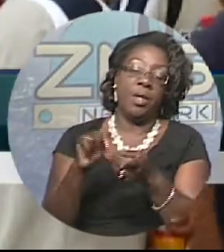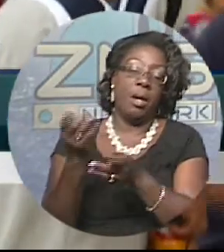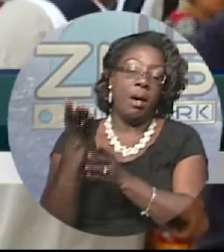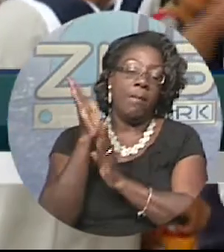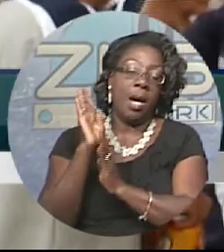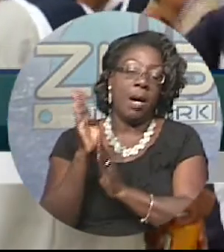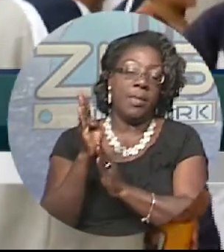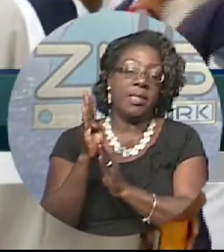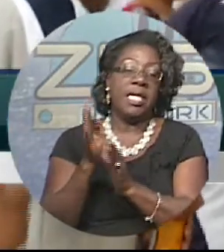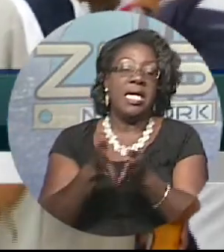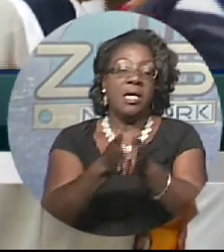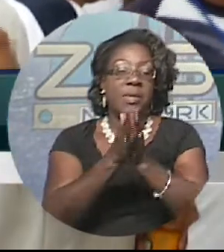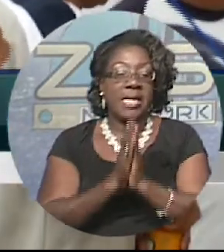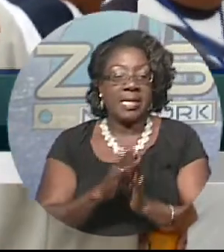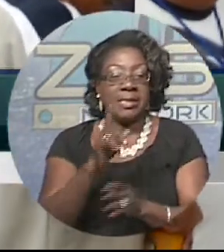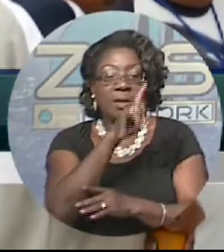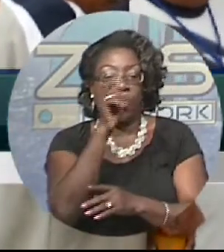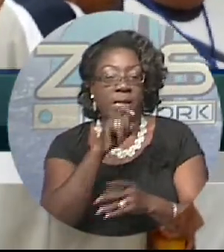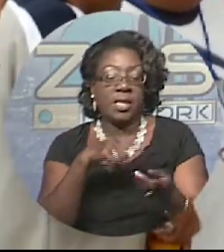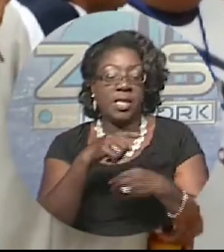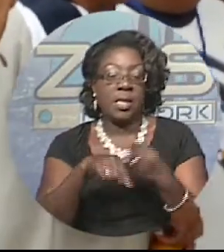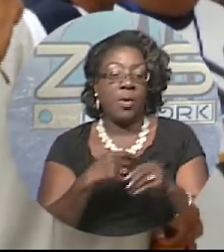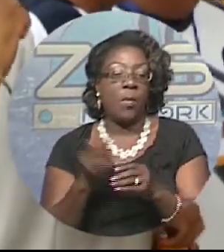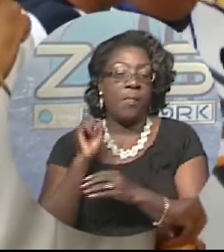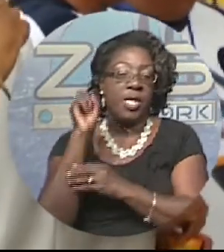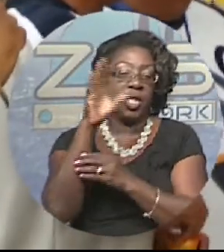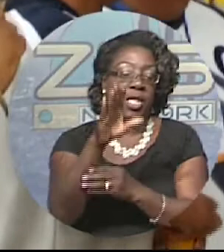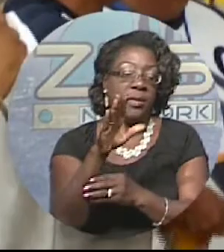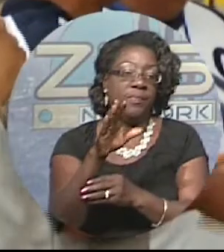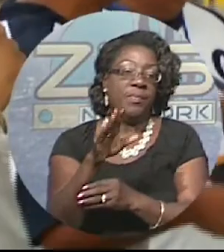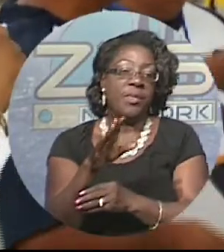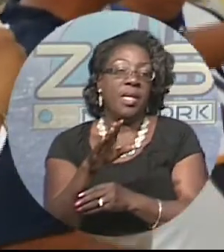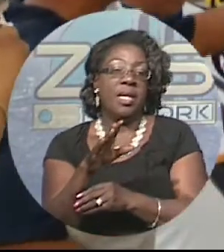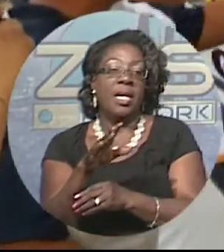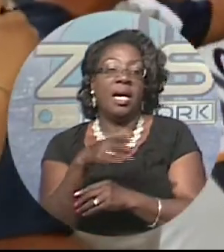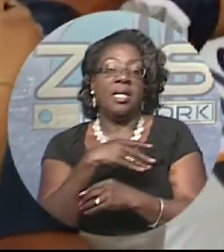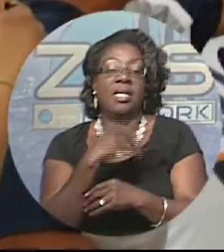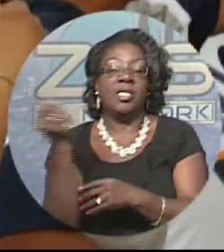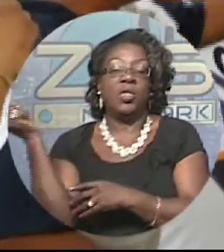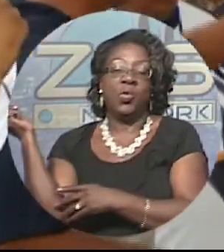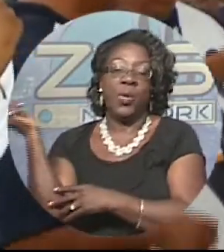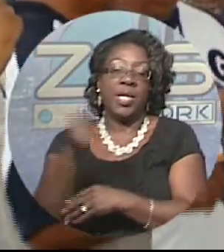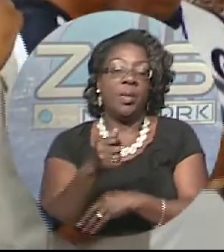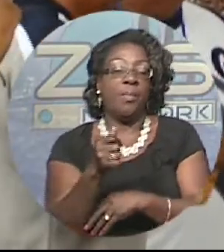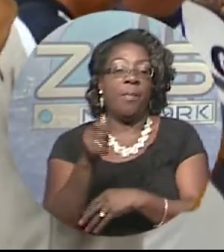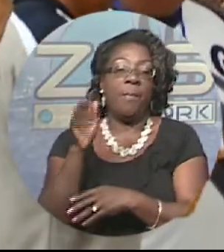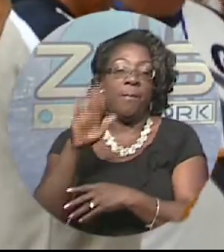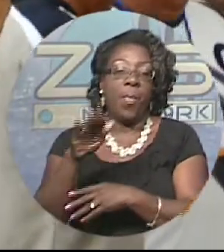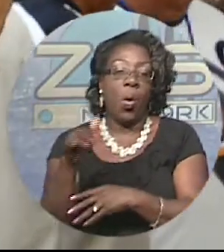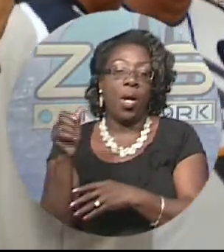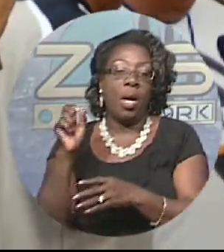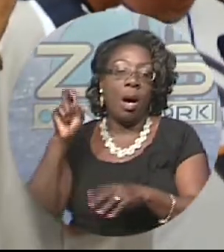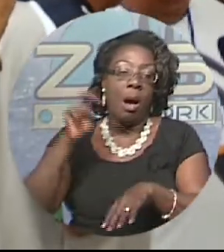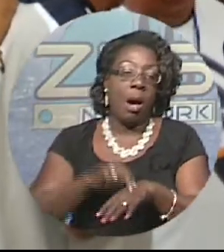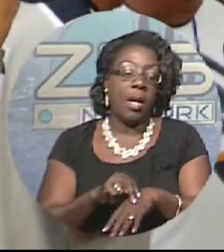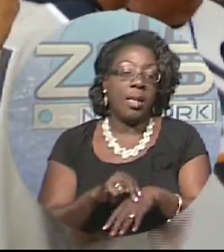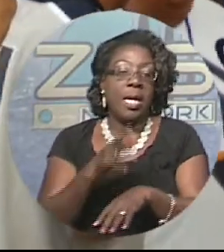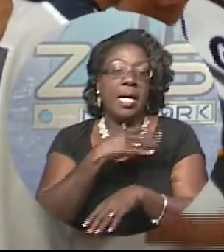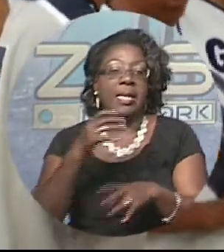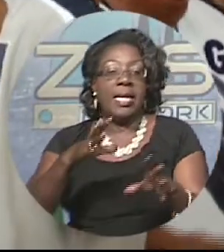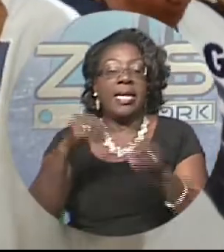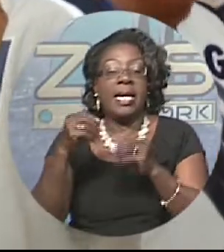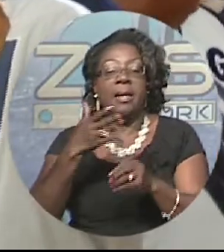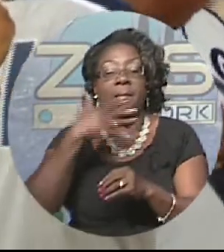some questions about grips and stuff. They're young kids, they swing the ball hard, and they're getting